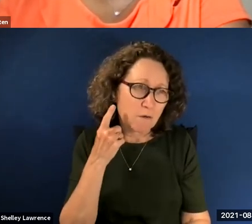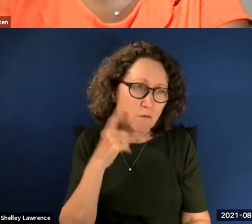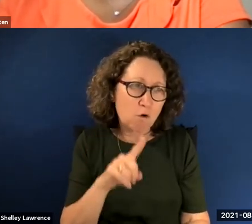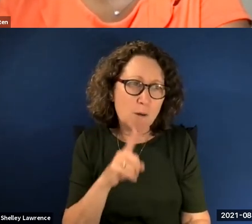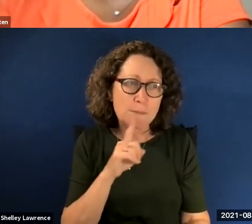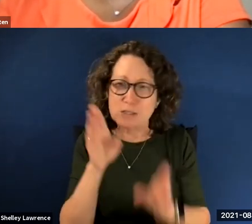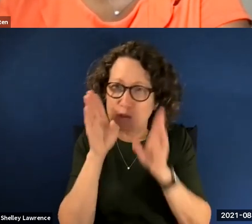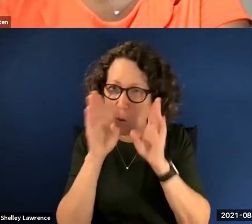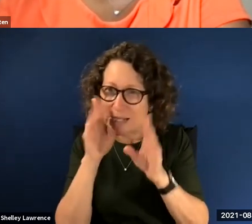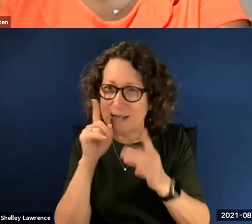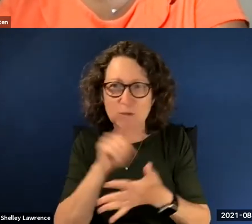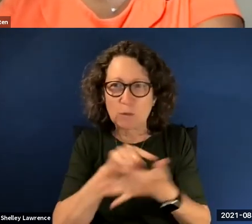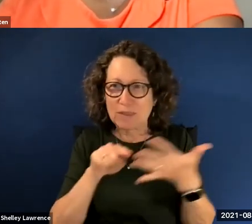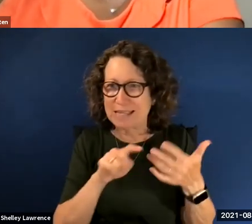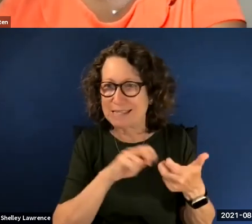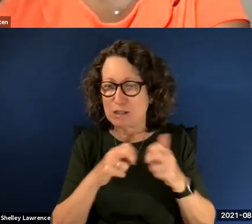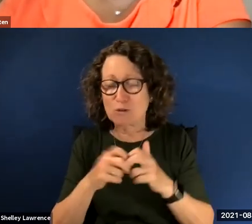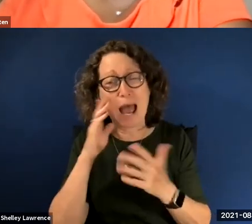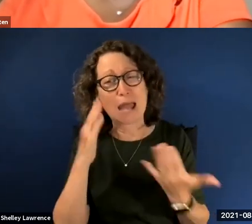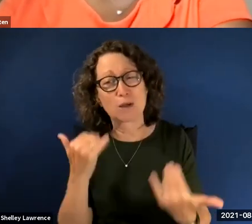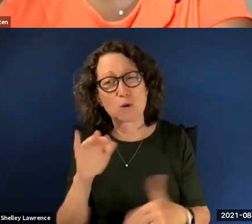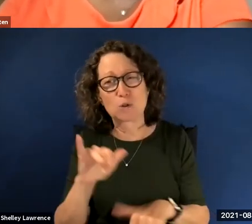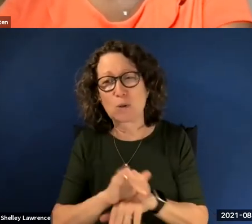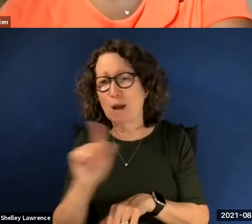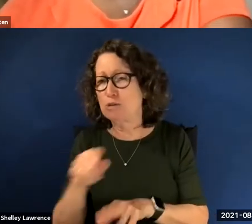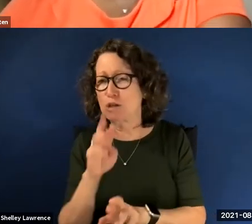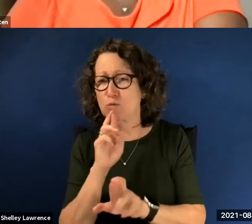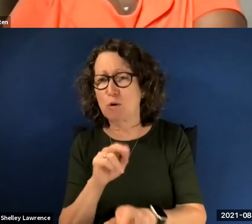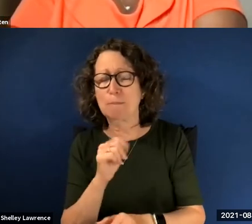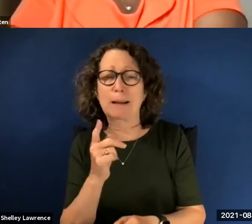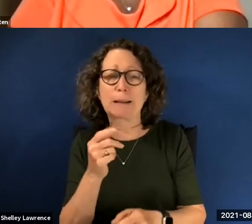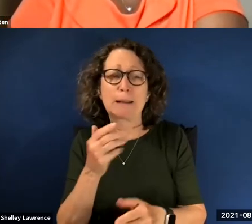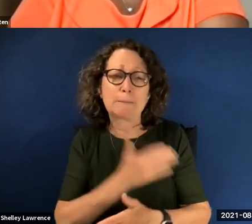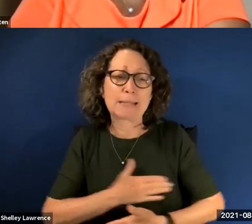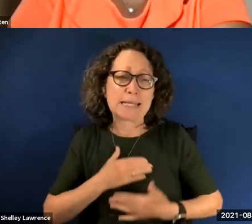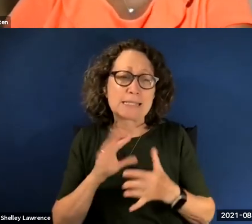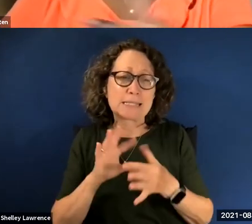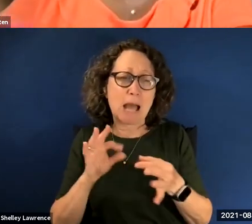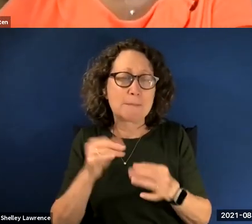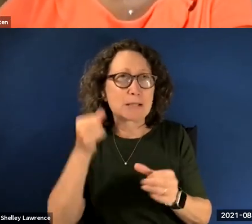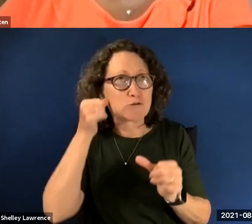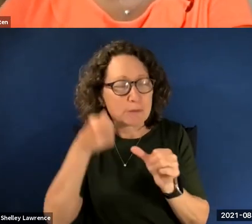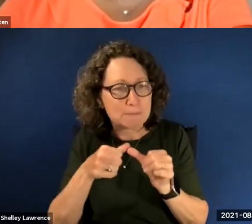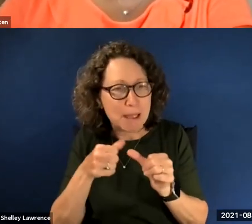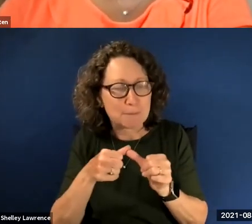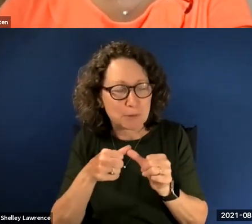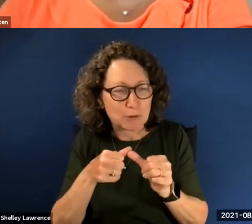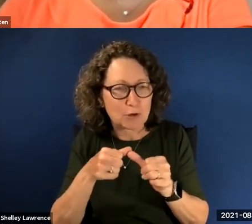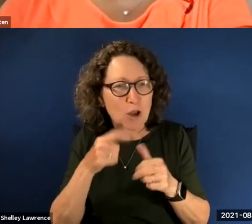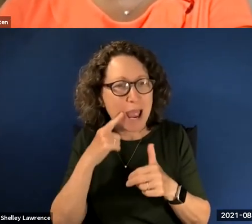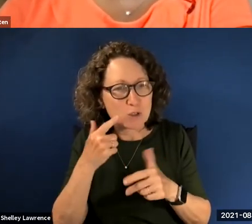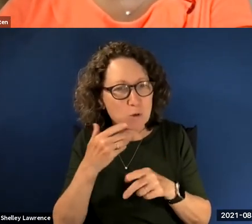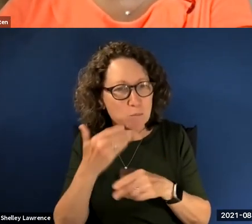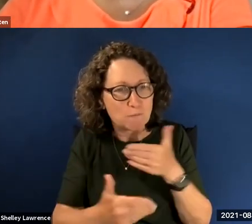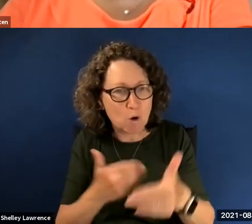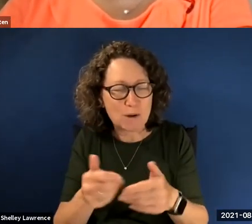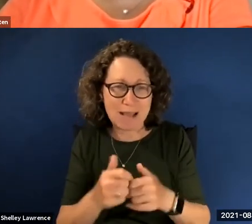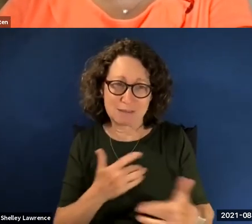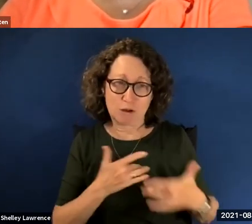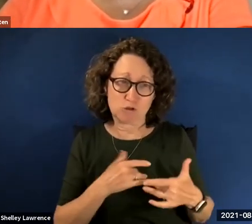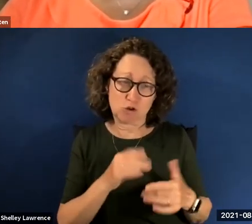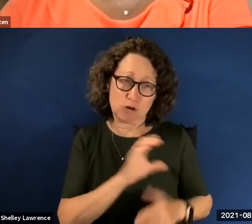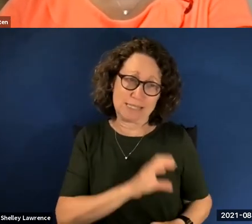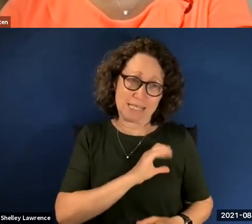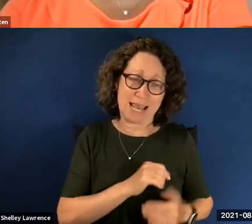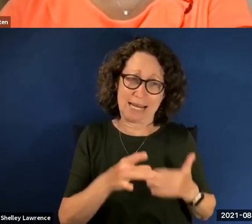so attentive to these issues. I know tonight was just a report, but please keep these comments in your thought in your thoughts moving forward. As a concerned citizen